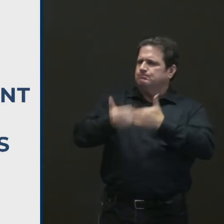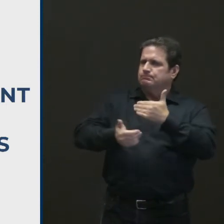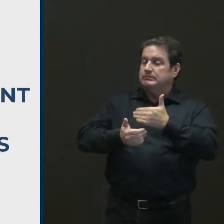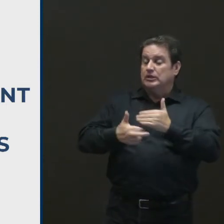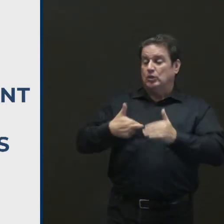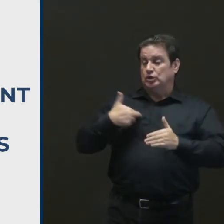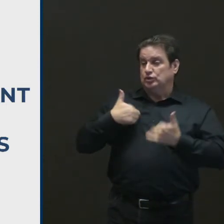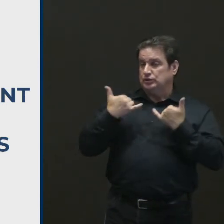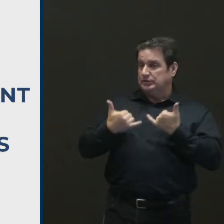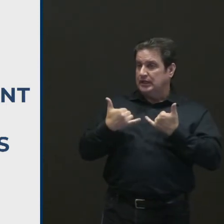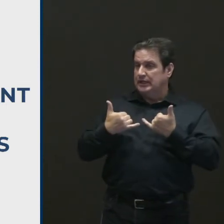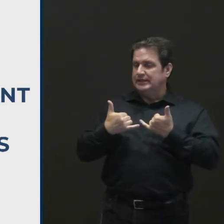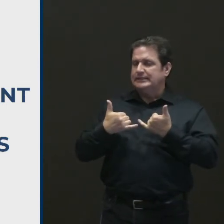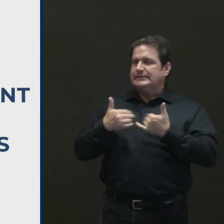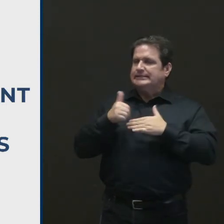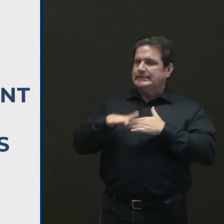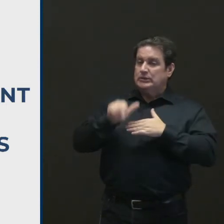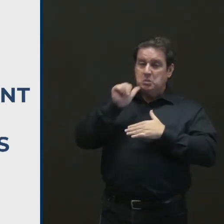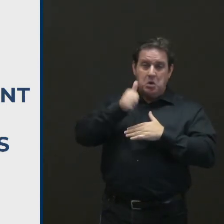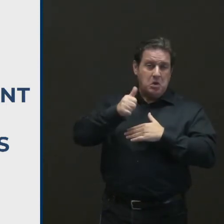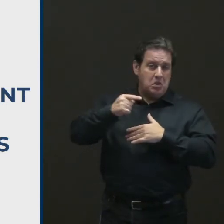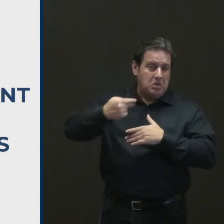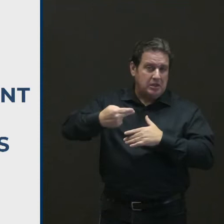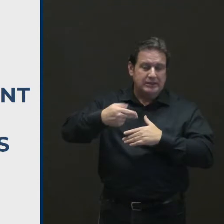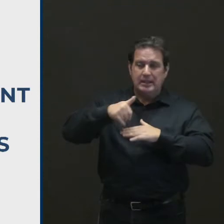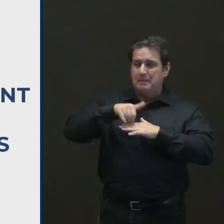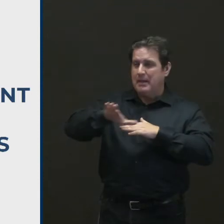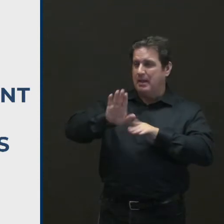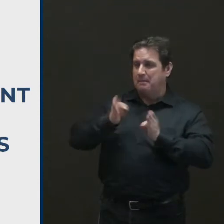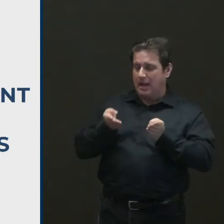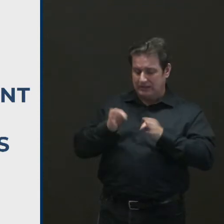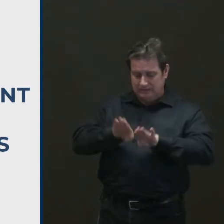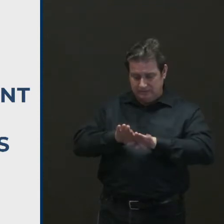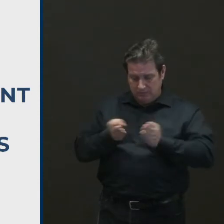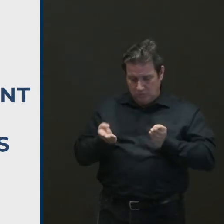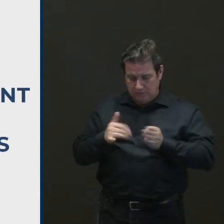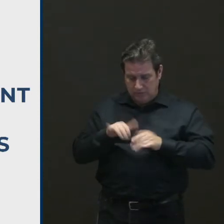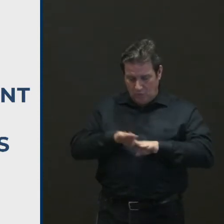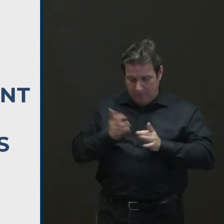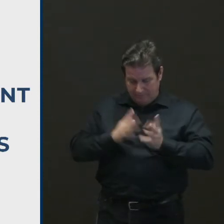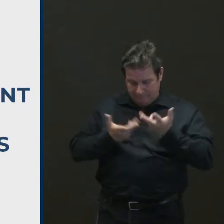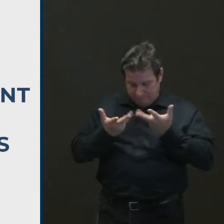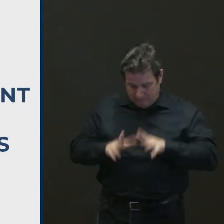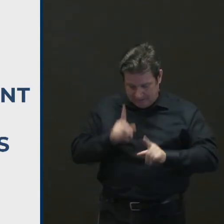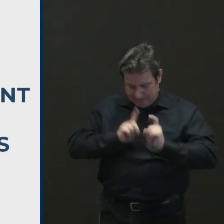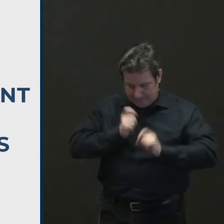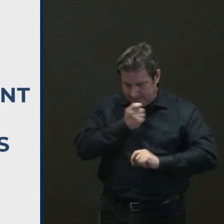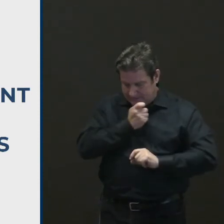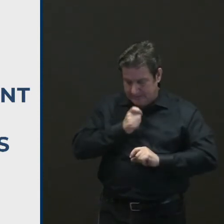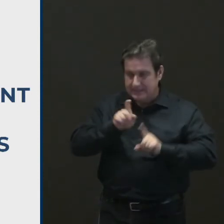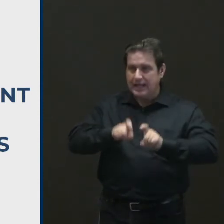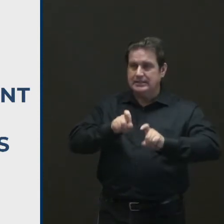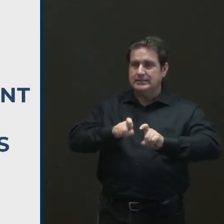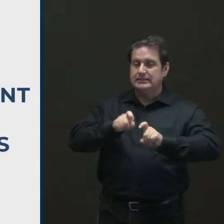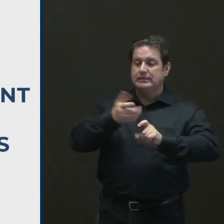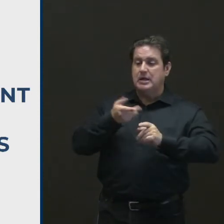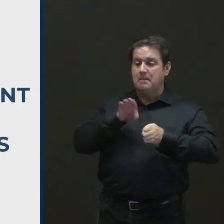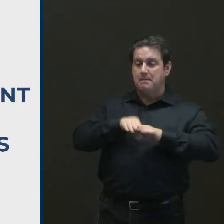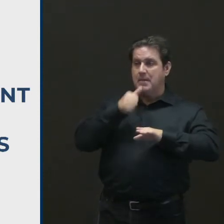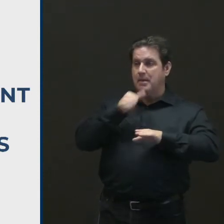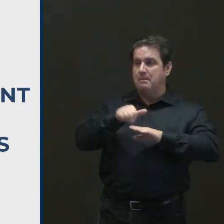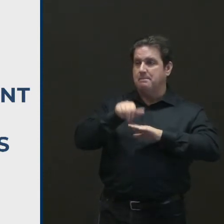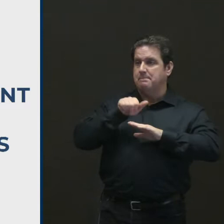register today, you should get the kit tomorrow or Thursday. You have to mail it back in. So, it's not something that we want somebody that has a